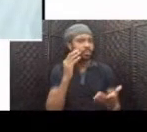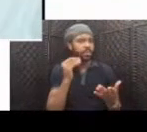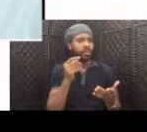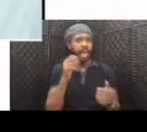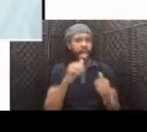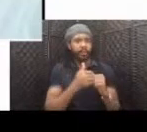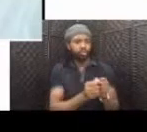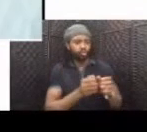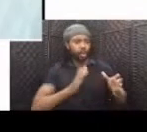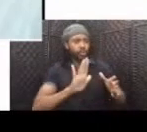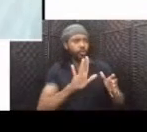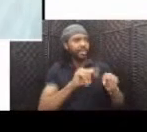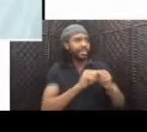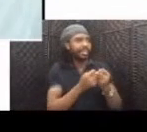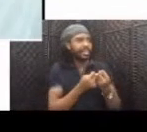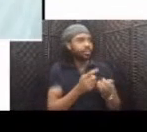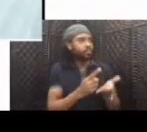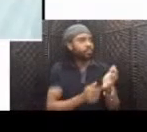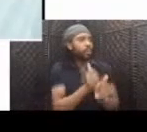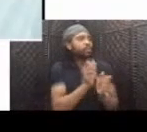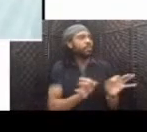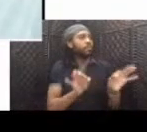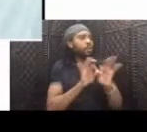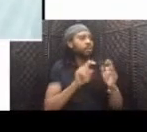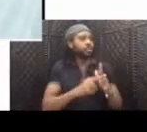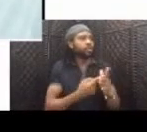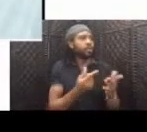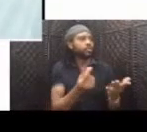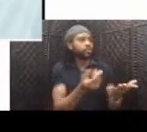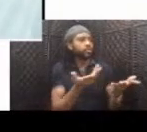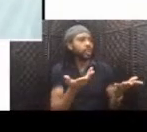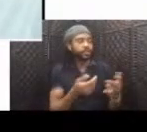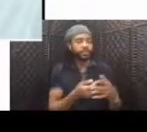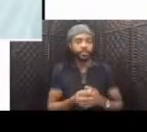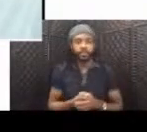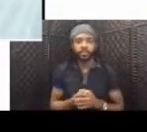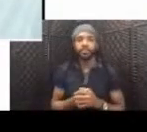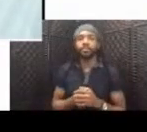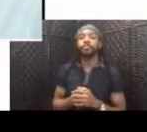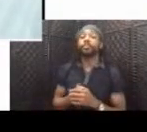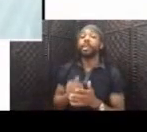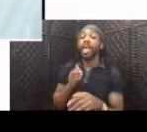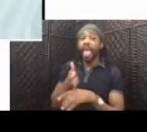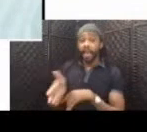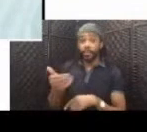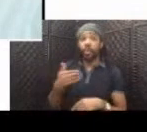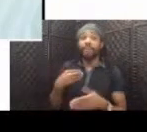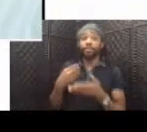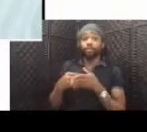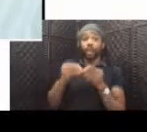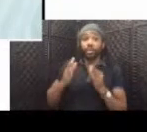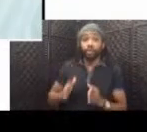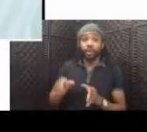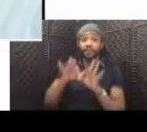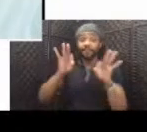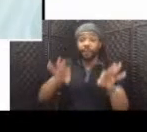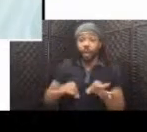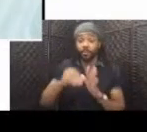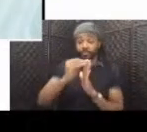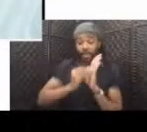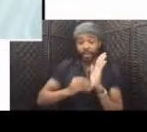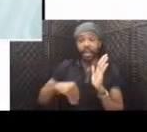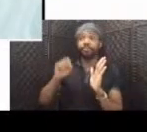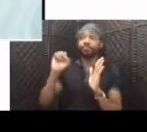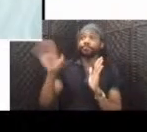important things you did to get started? Well, after you get your treasurer form filled out and you go and get